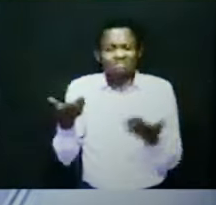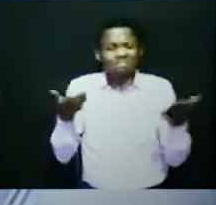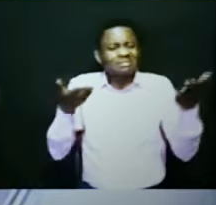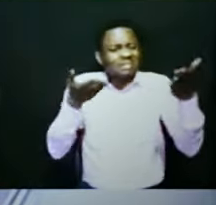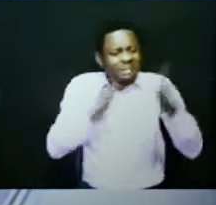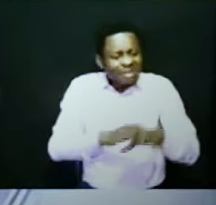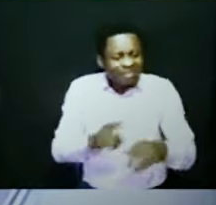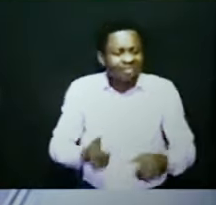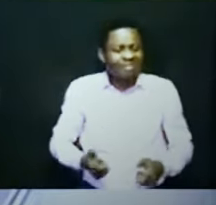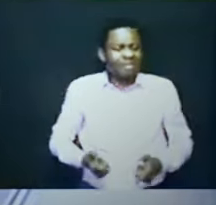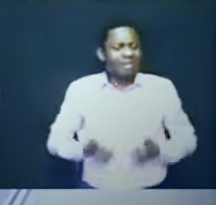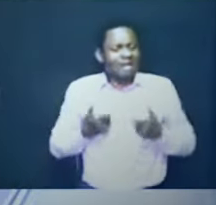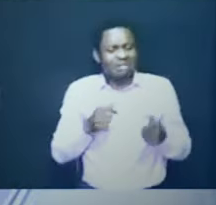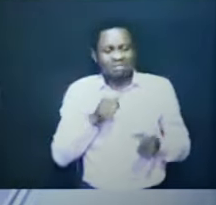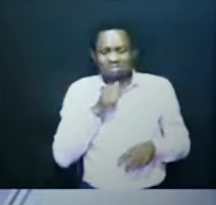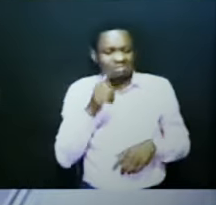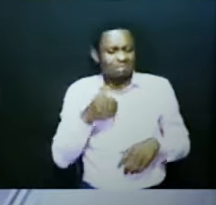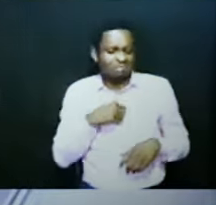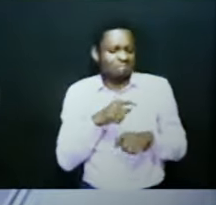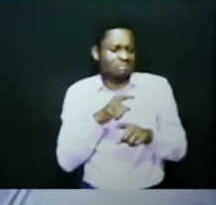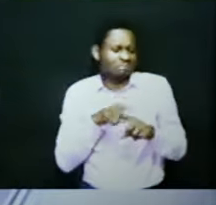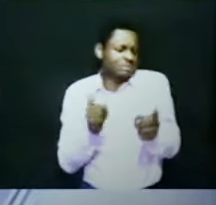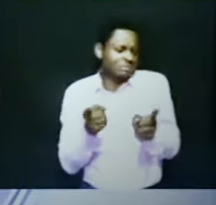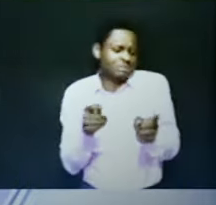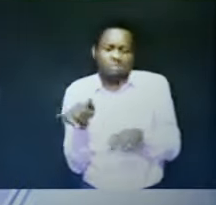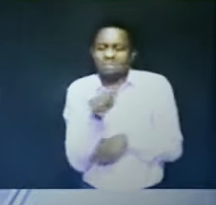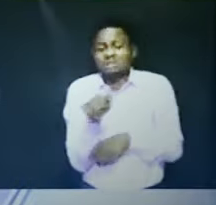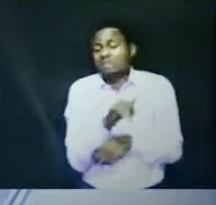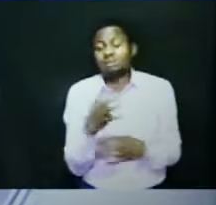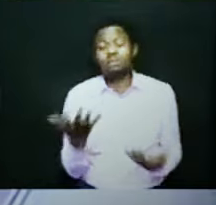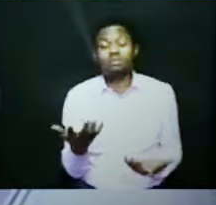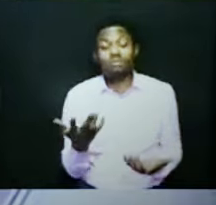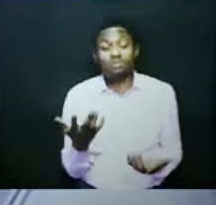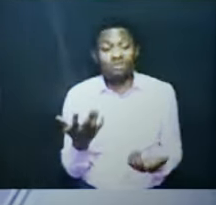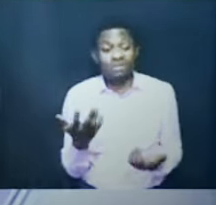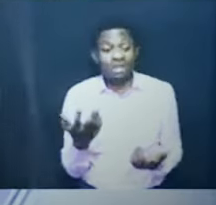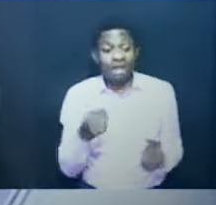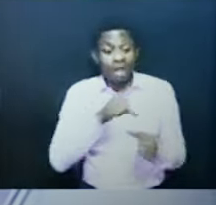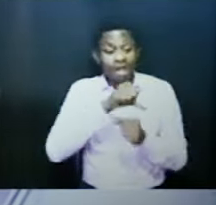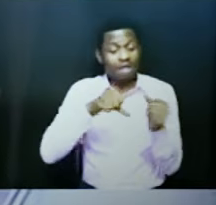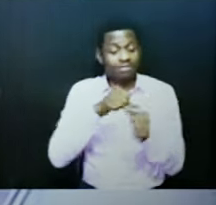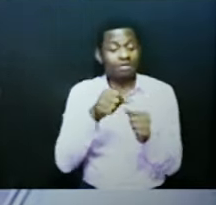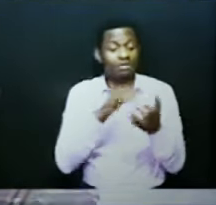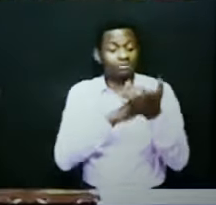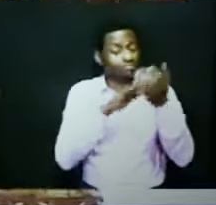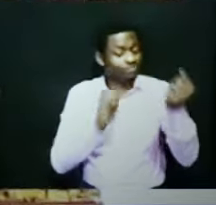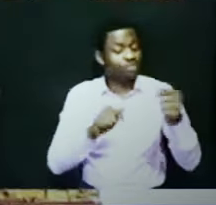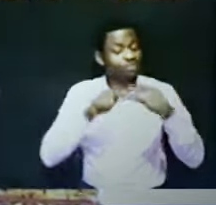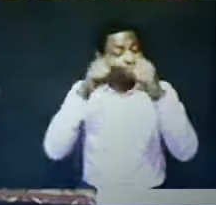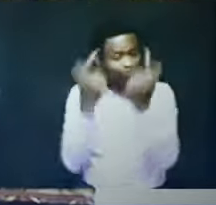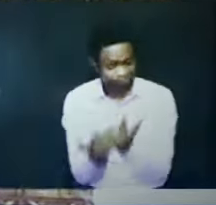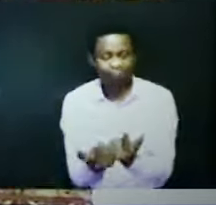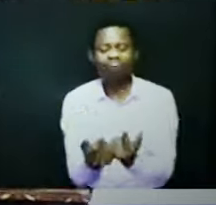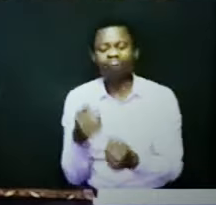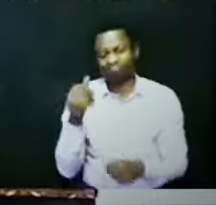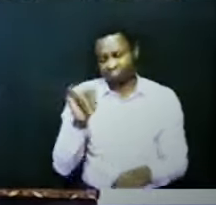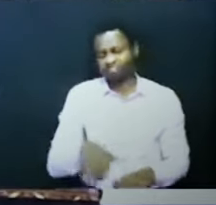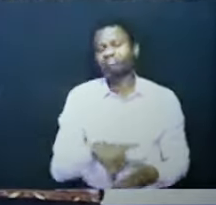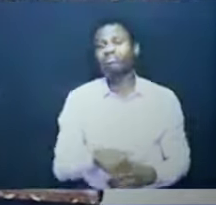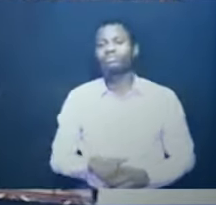it's no different so far the believer is concerned. It sounds like or can so when you come on the emo no didn't you from